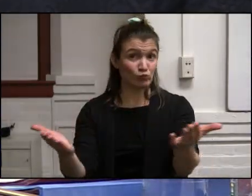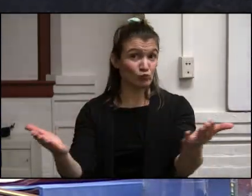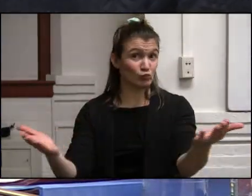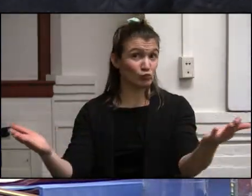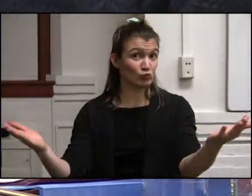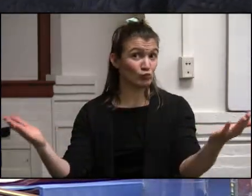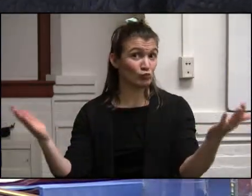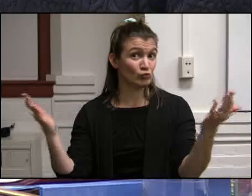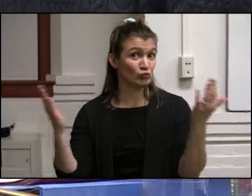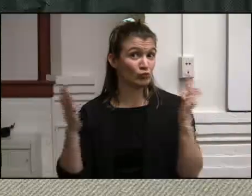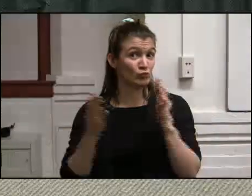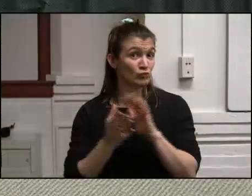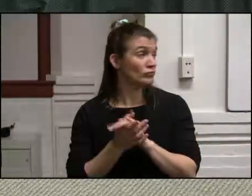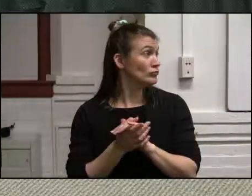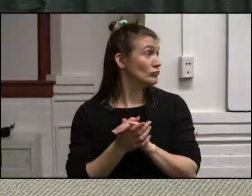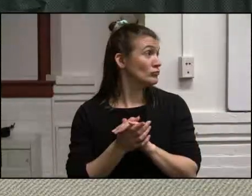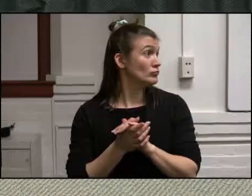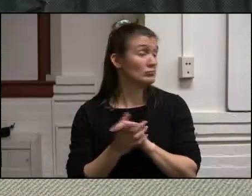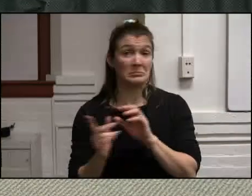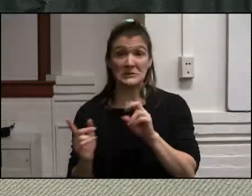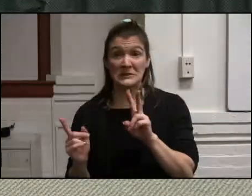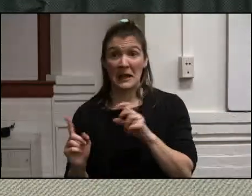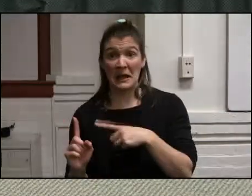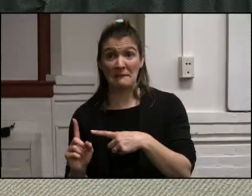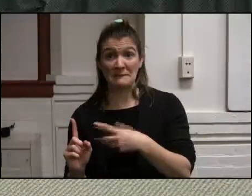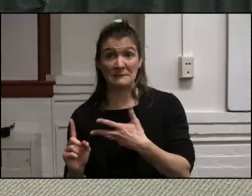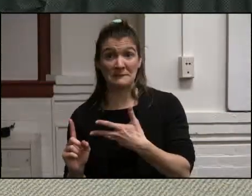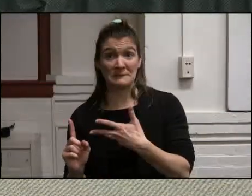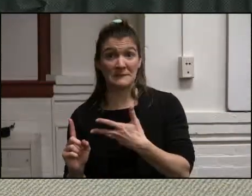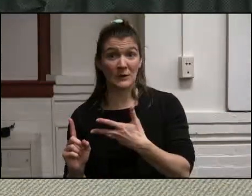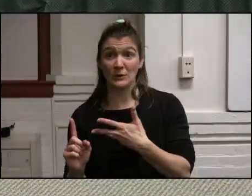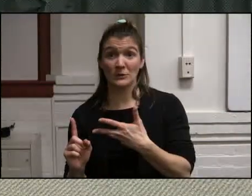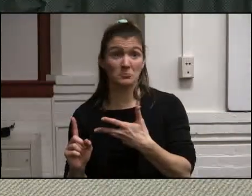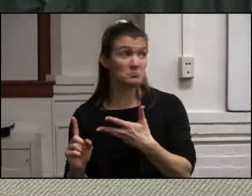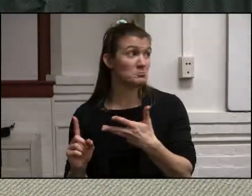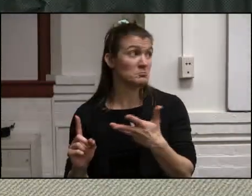reports. Does anybody have anything they'd like to throw out?